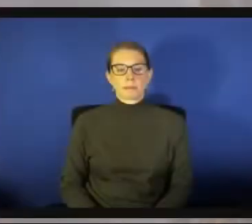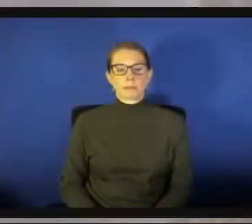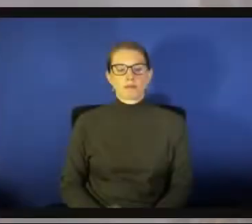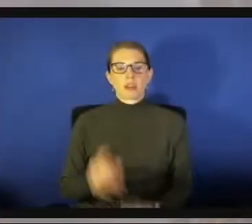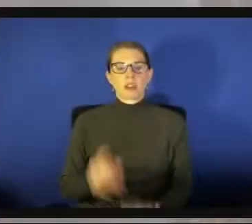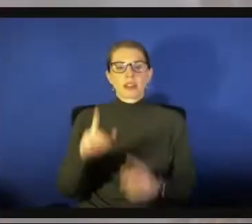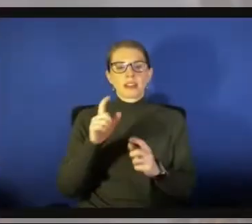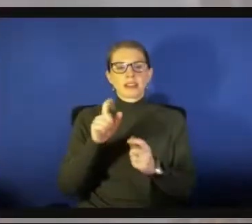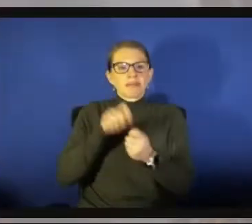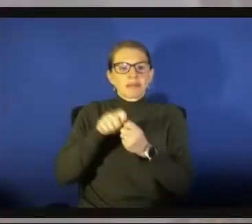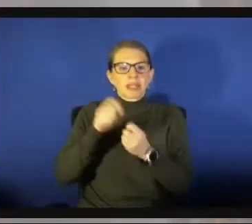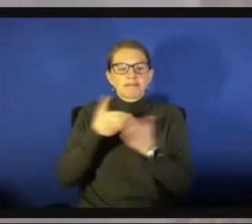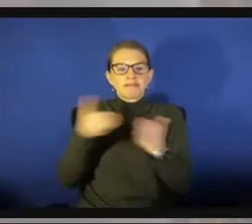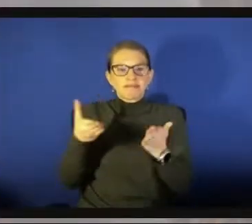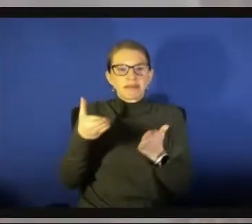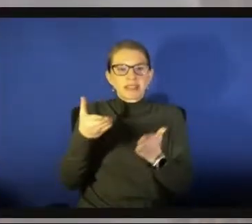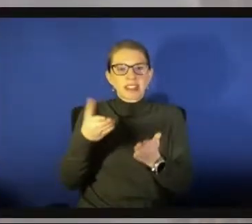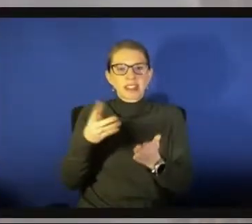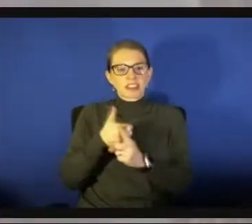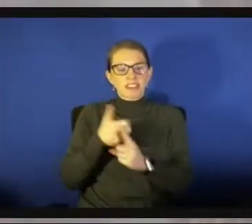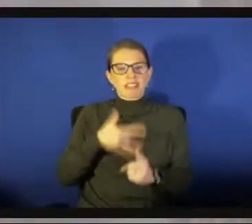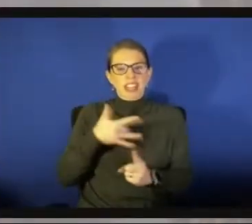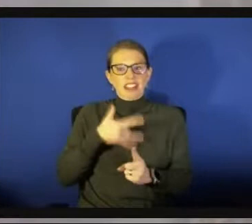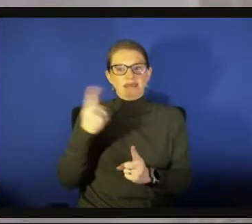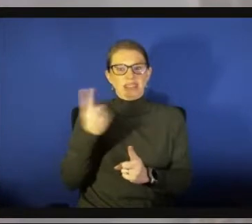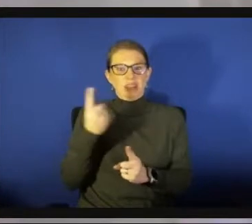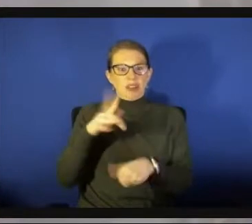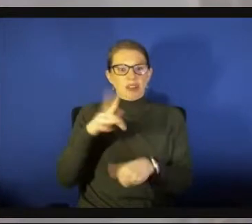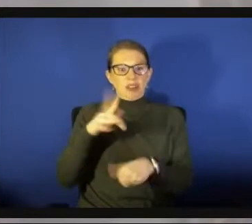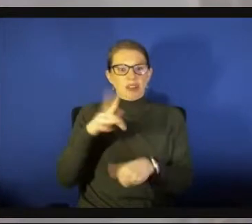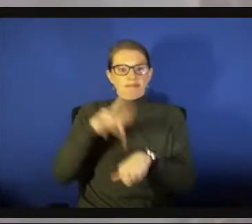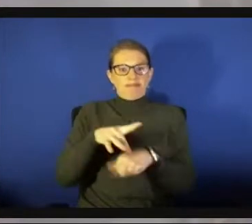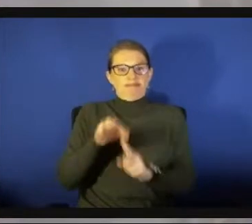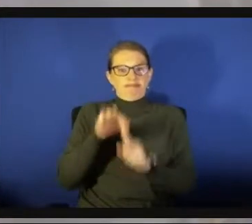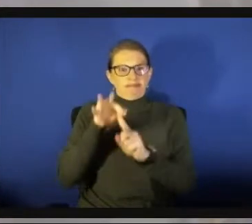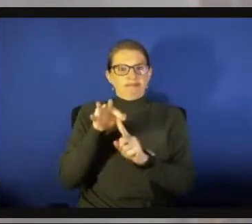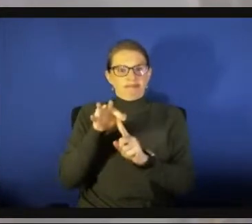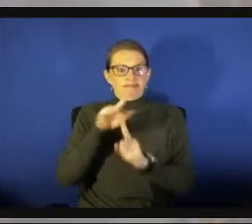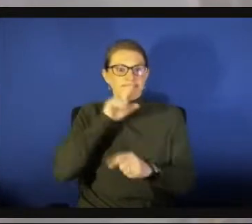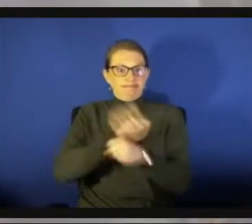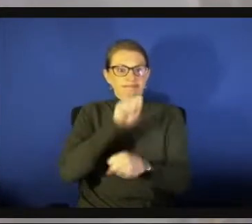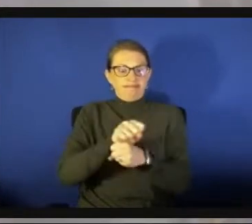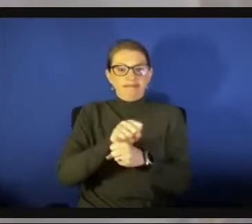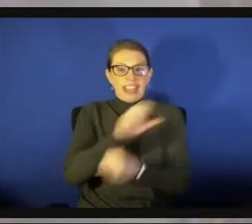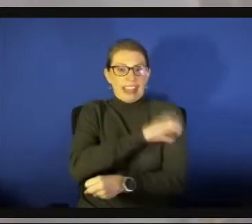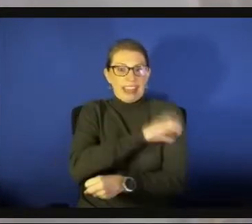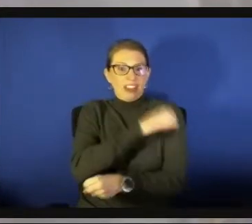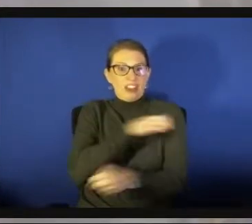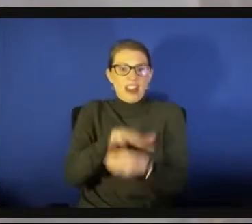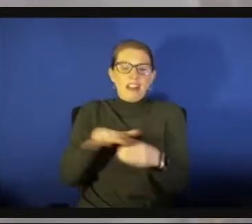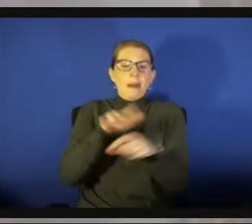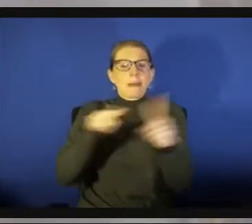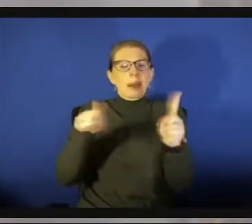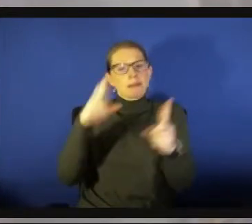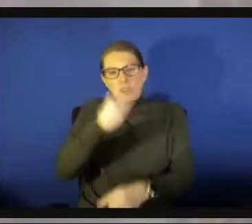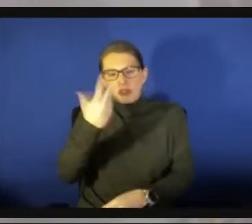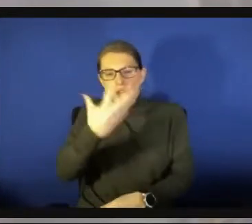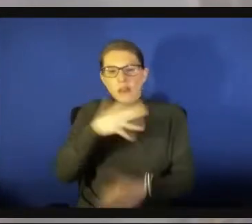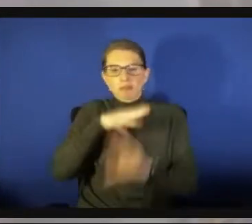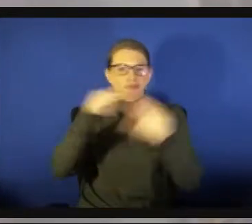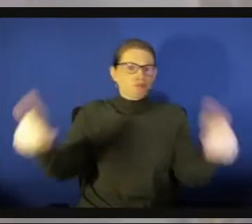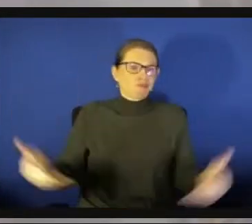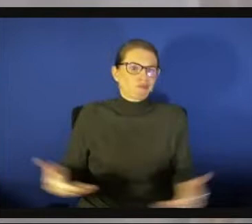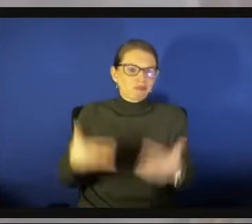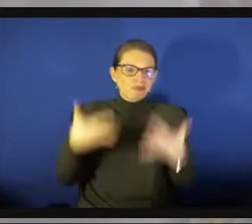make you feel like you're somewhere special, because you are. It's a clinical area, but it's really beautiful and very welcoming, and that's really